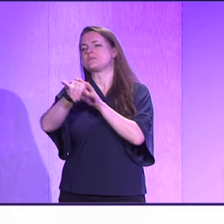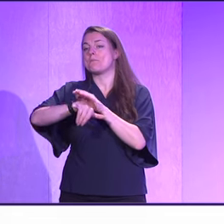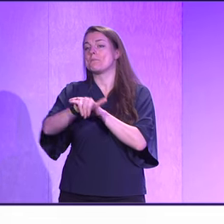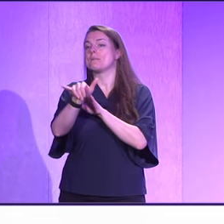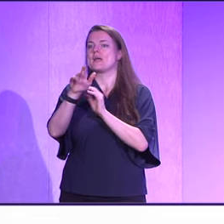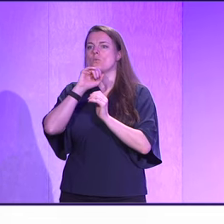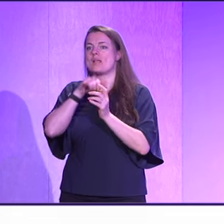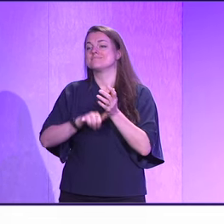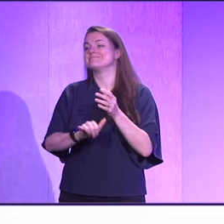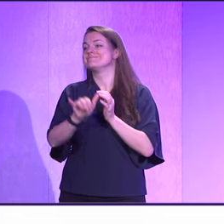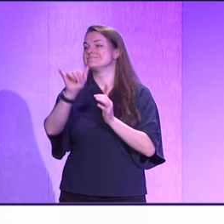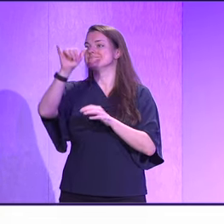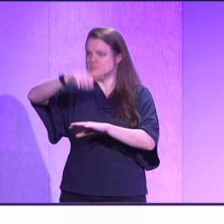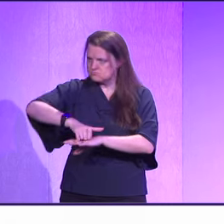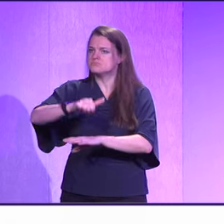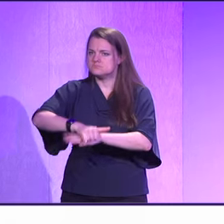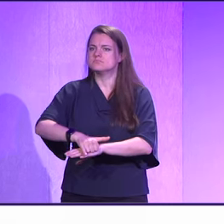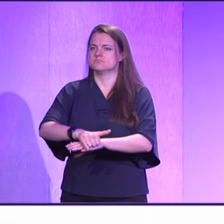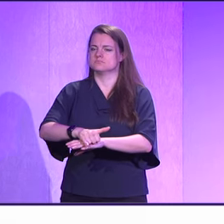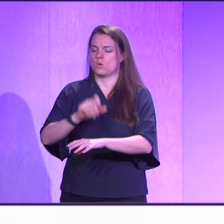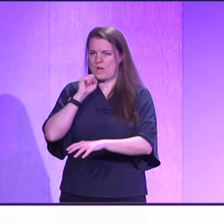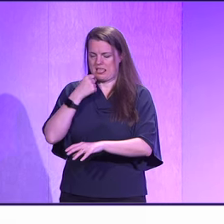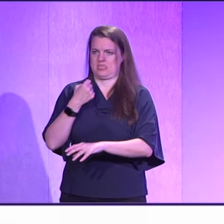where the plane bounces back on the runway. That'd be bad.